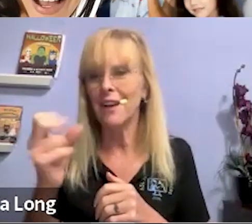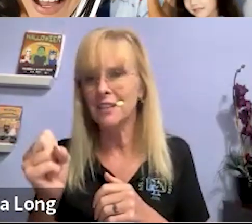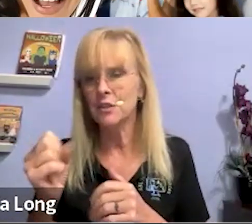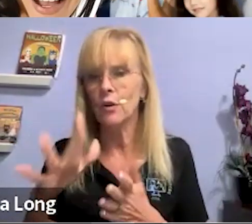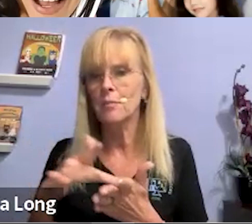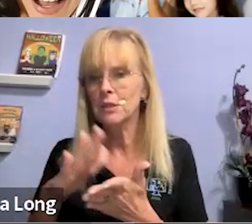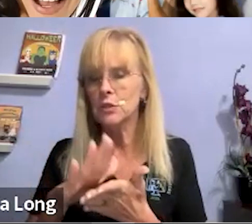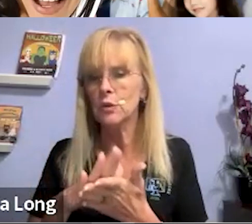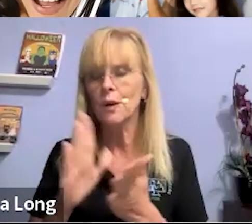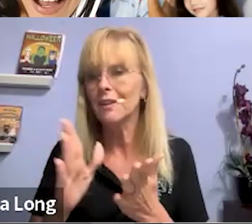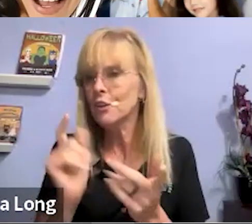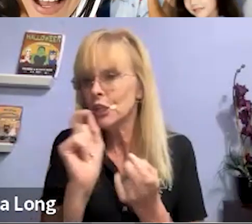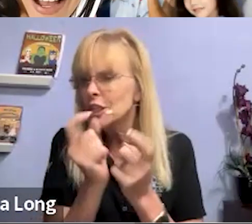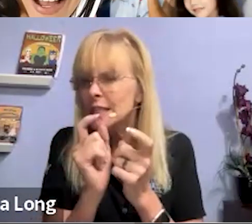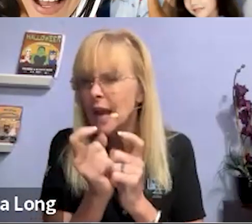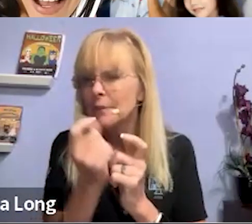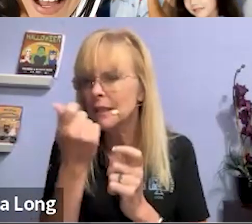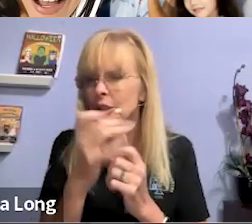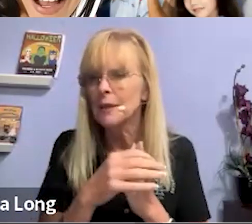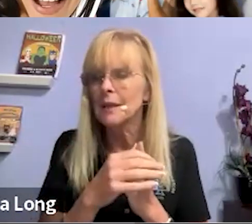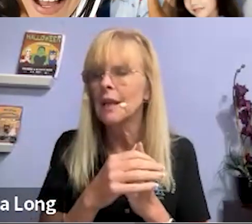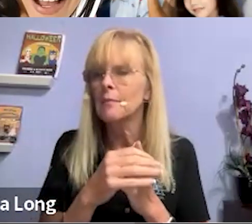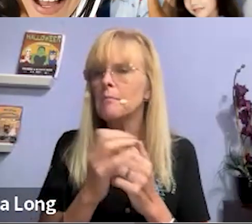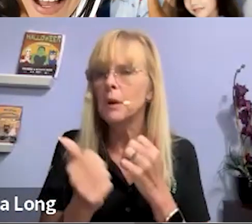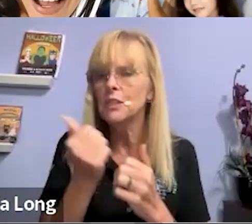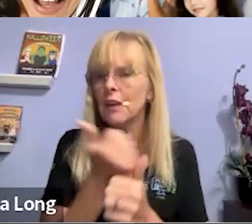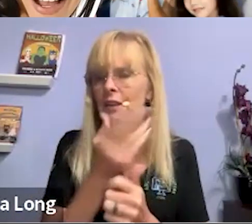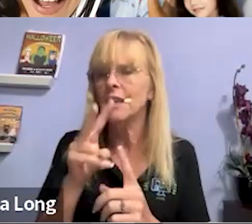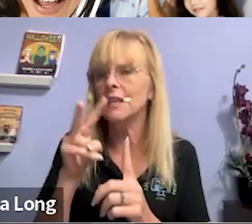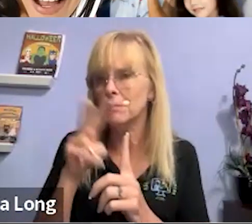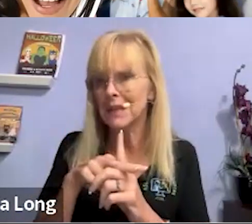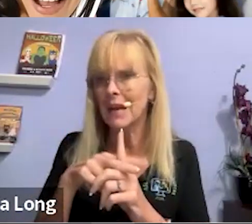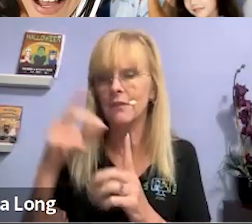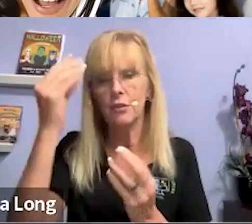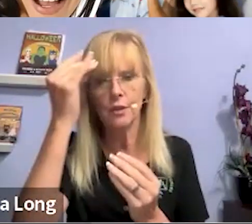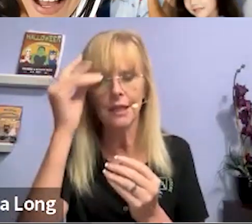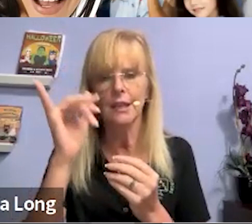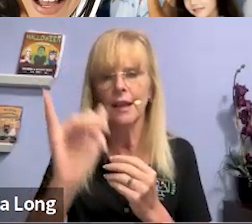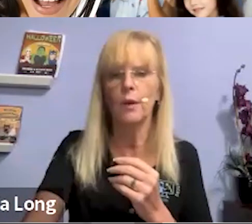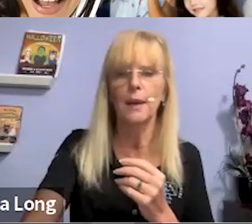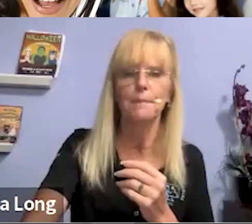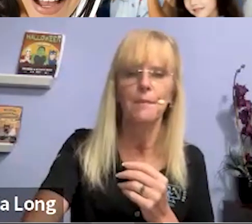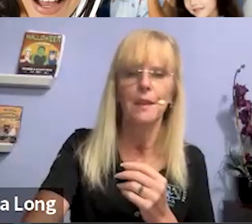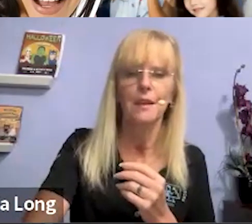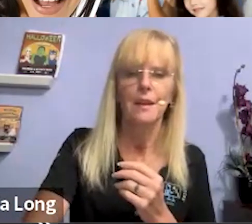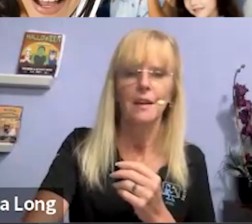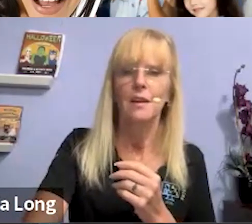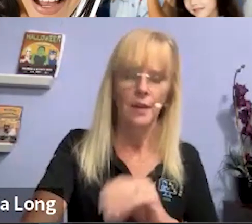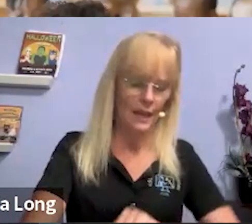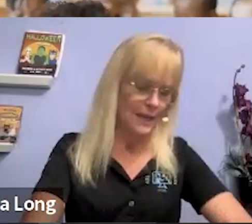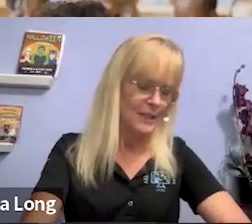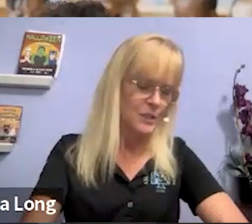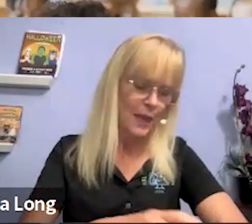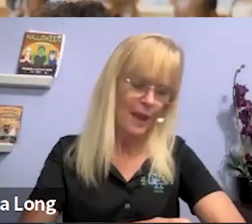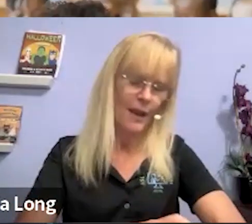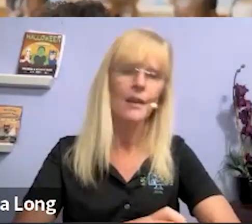I have high school or middle school. Well, you can just adapt it a little bit and most everything can apply if you're thinking that way.